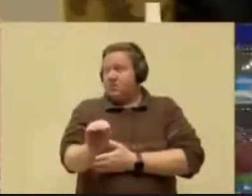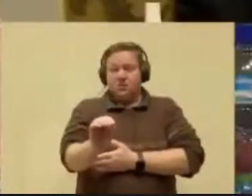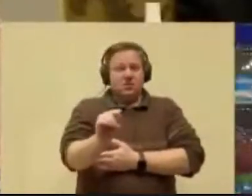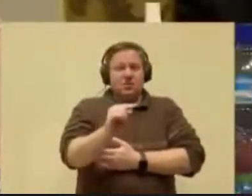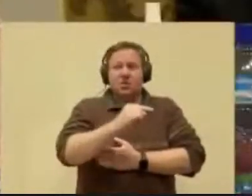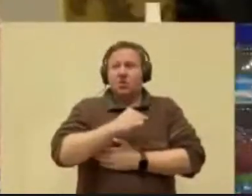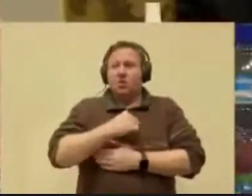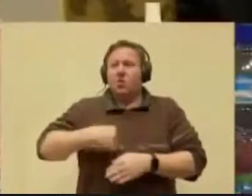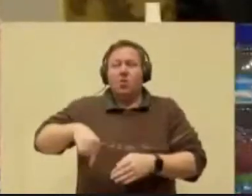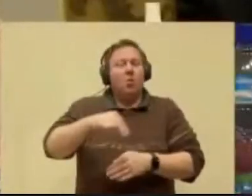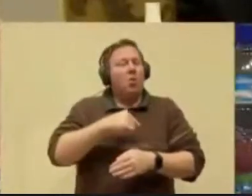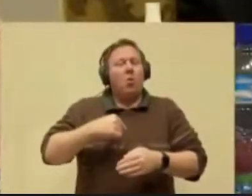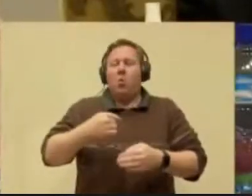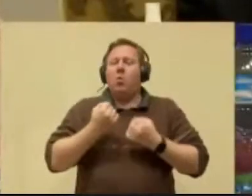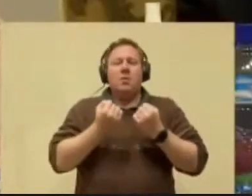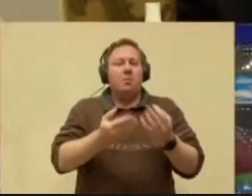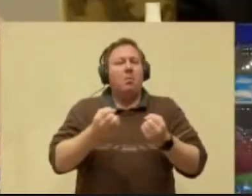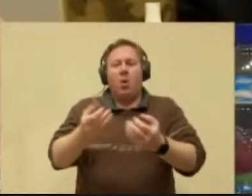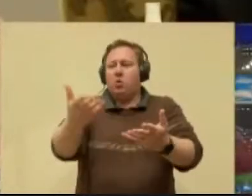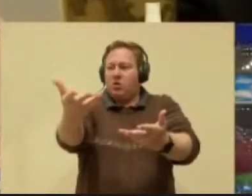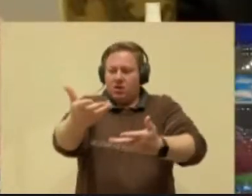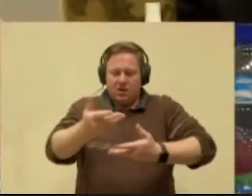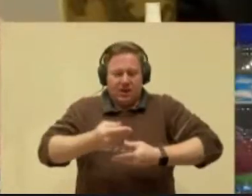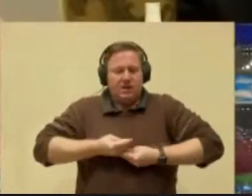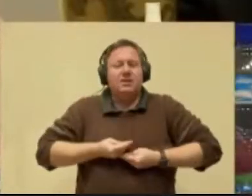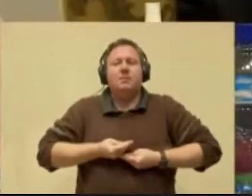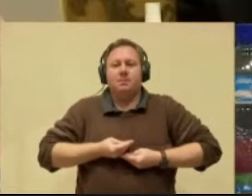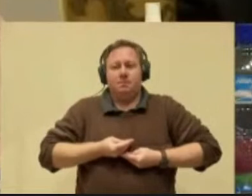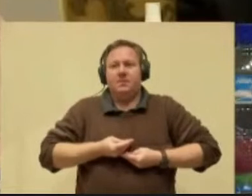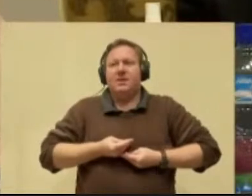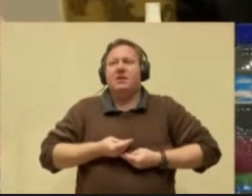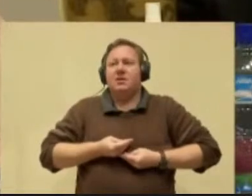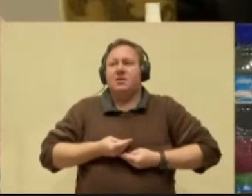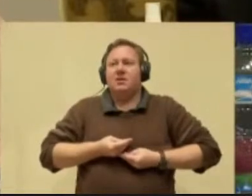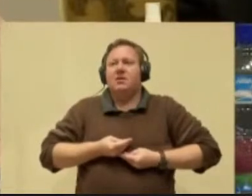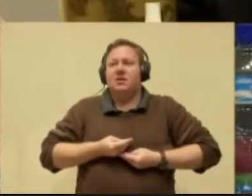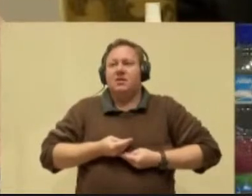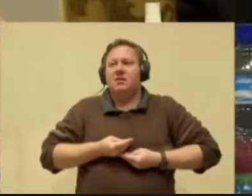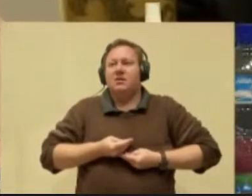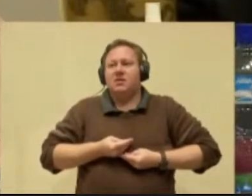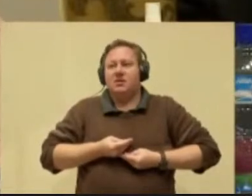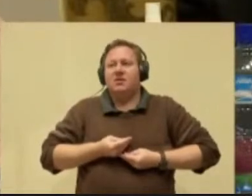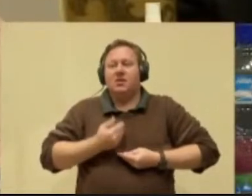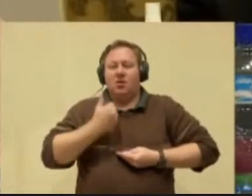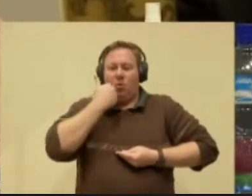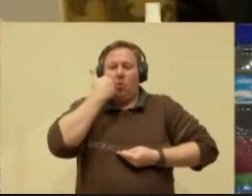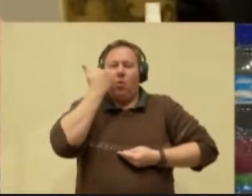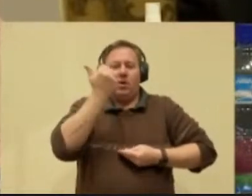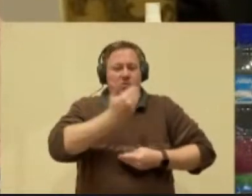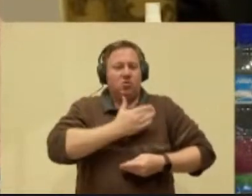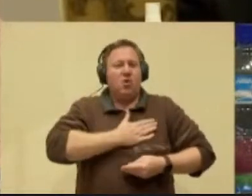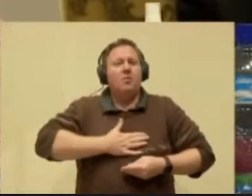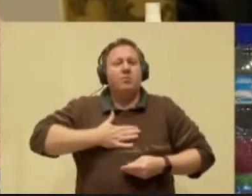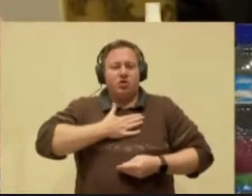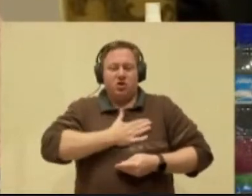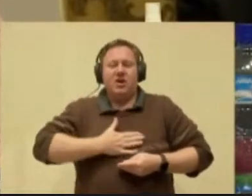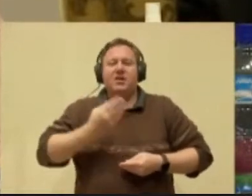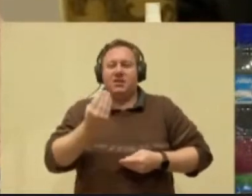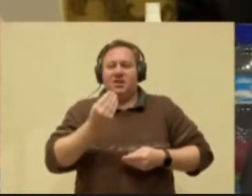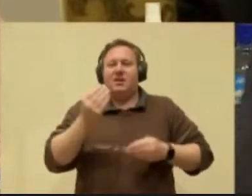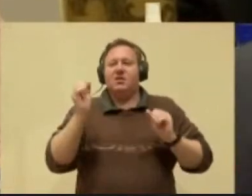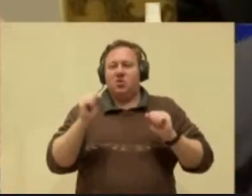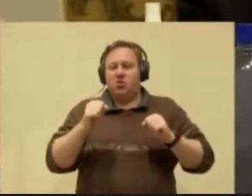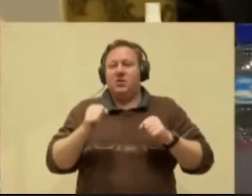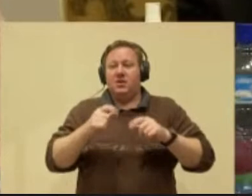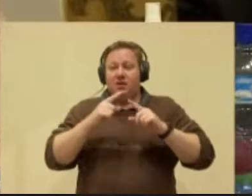the proposals but i know we want to appreciate things that we agree with but